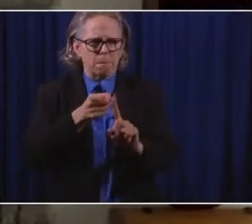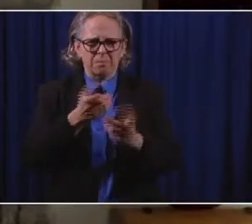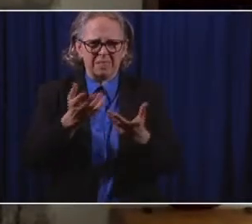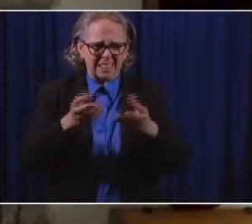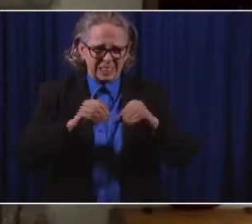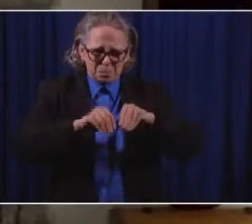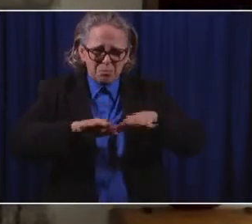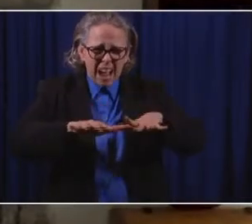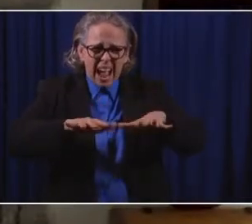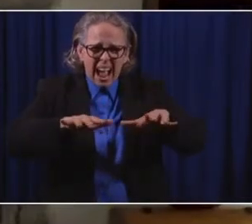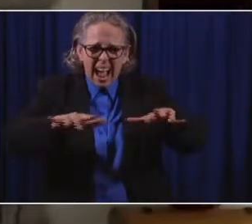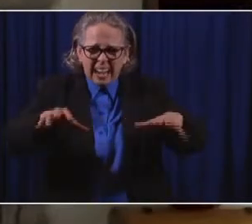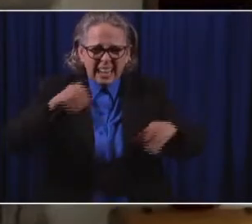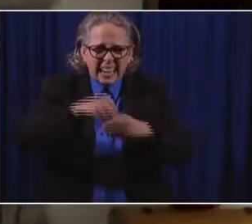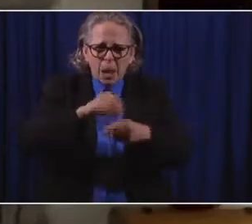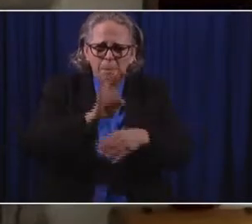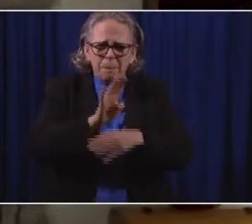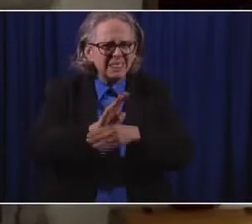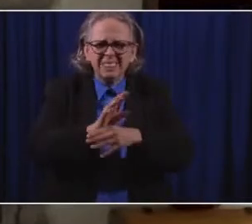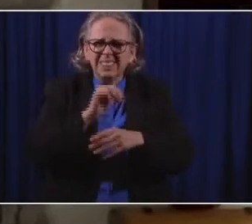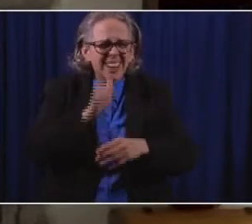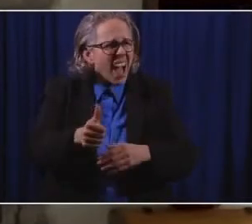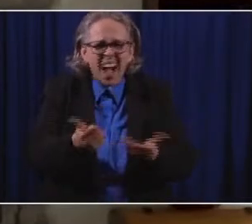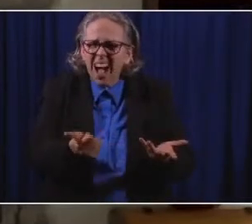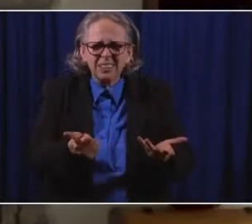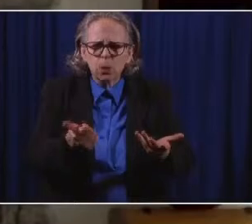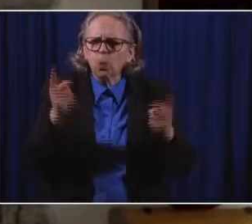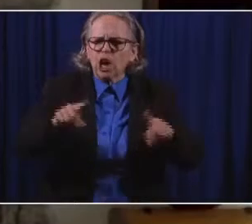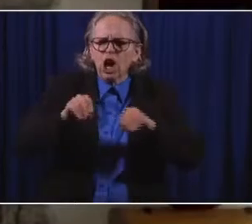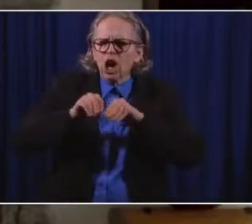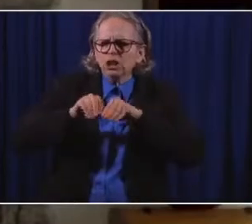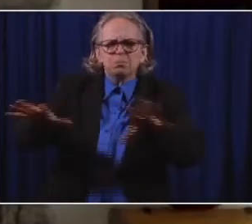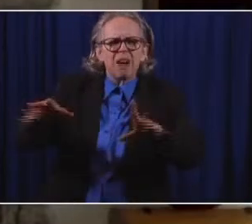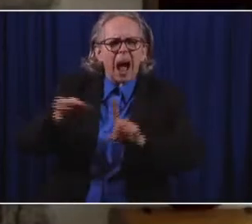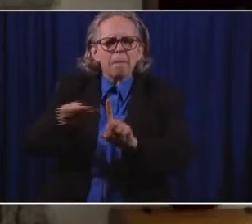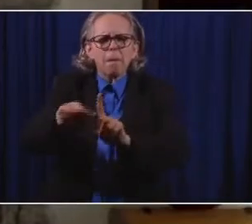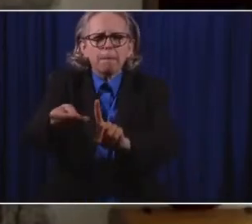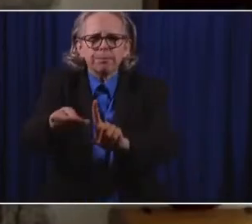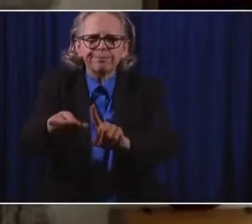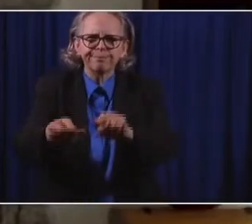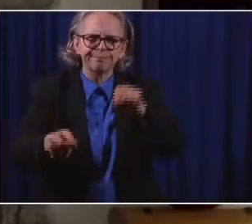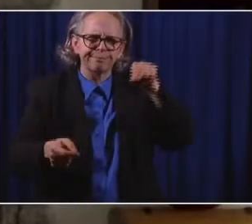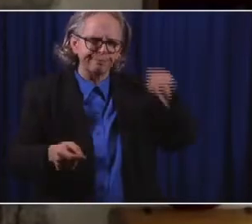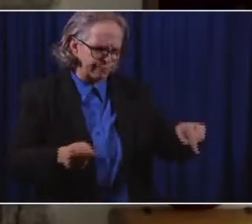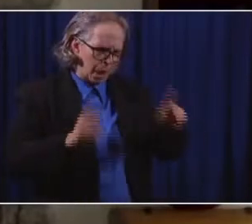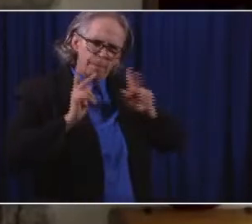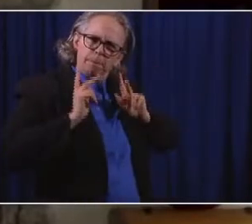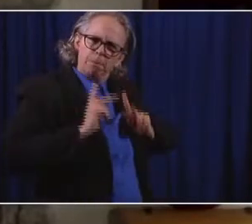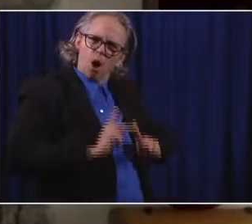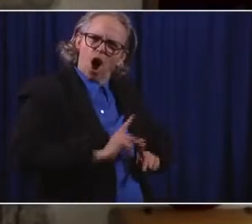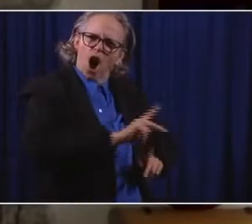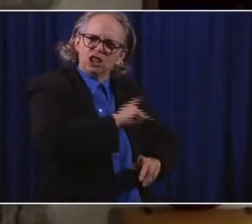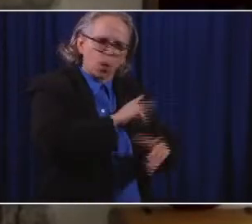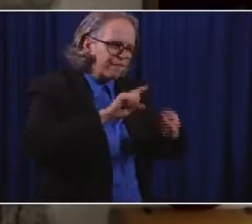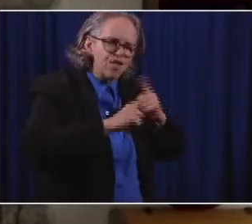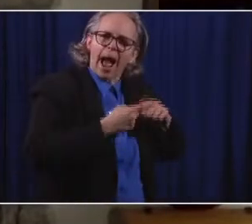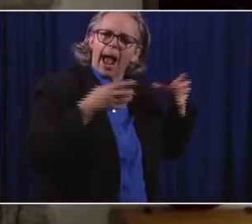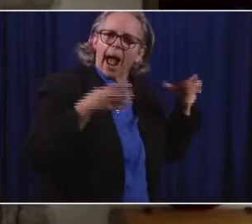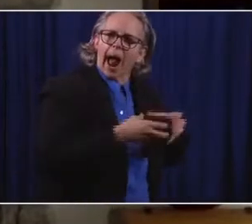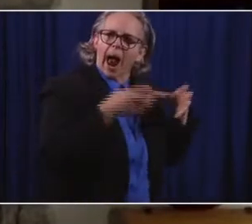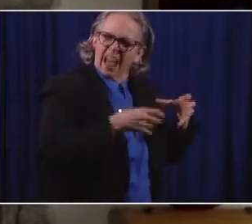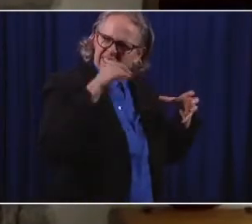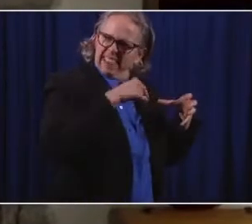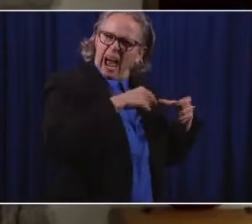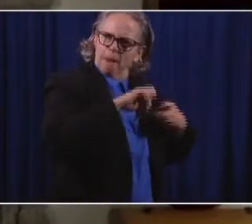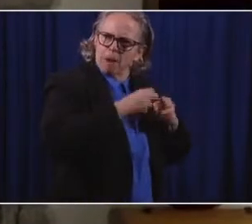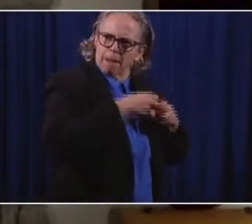least, generally is in people's own personal lives. That's why we ask business to jump in and